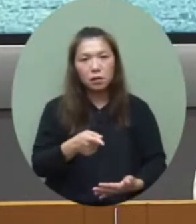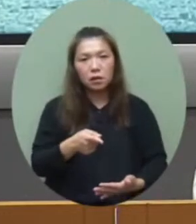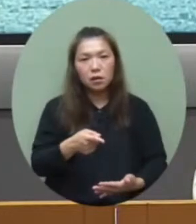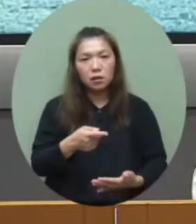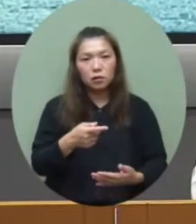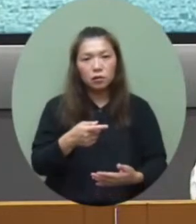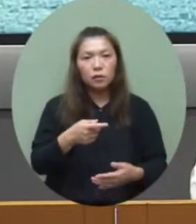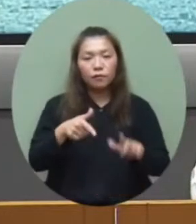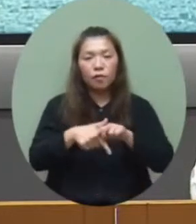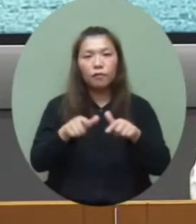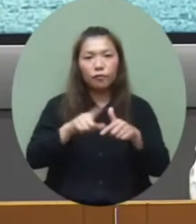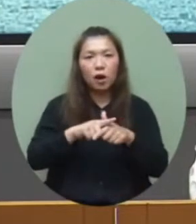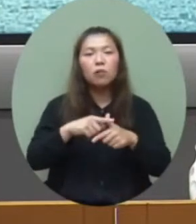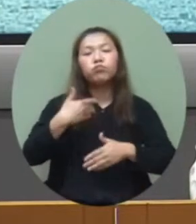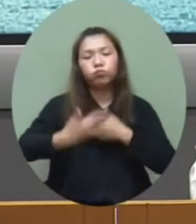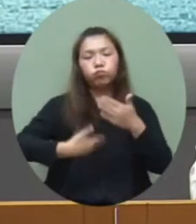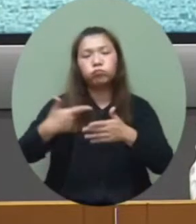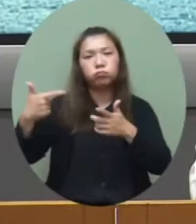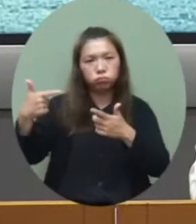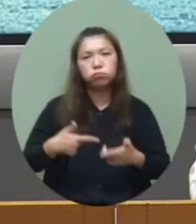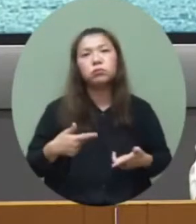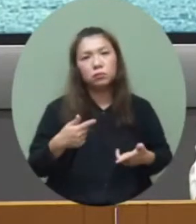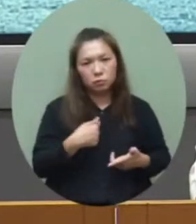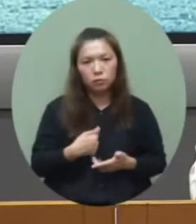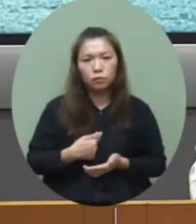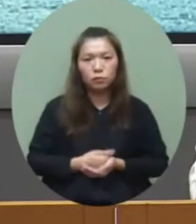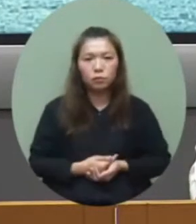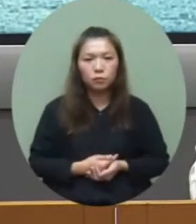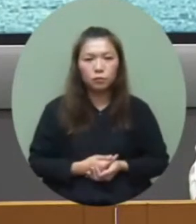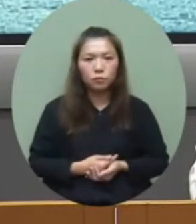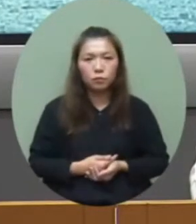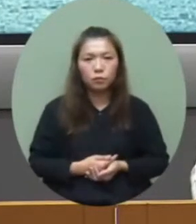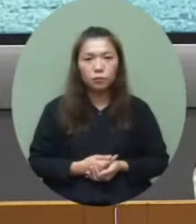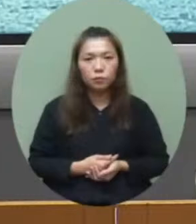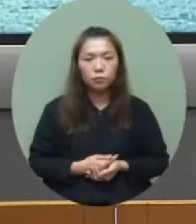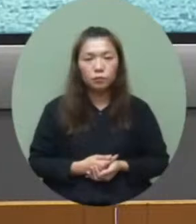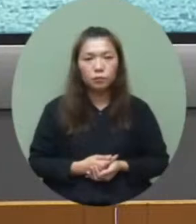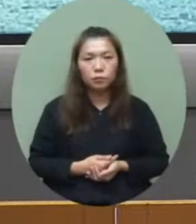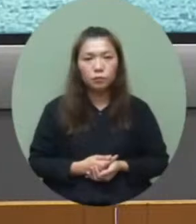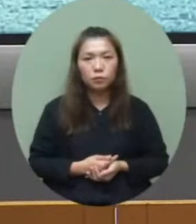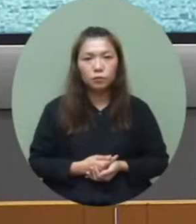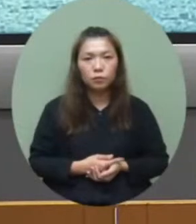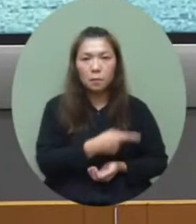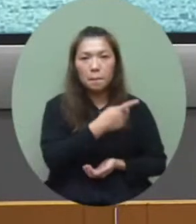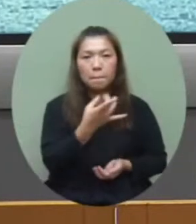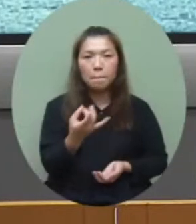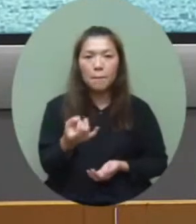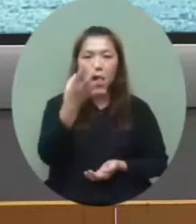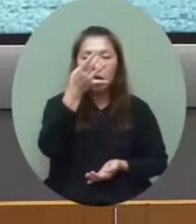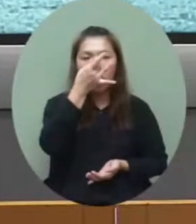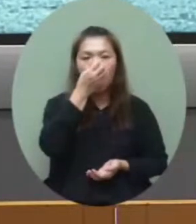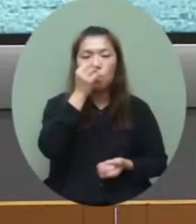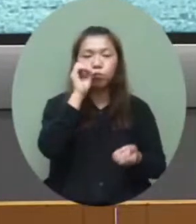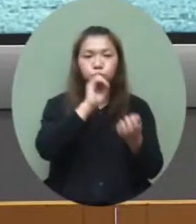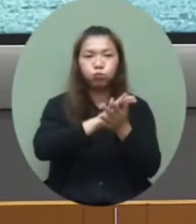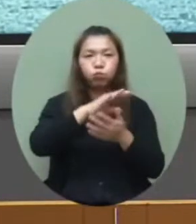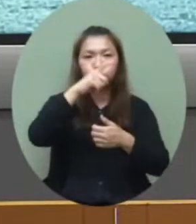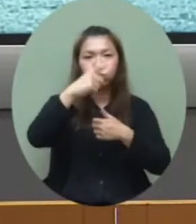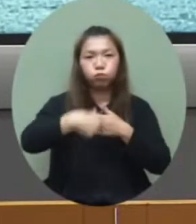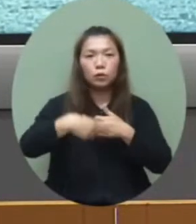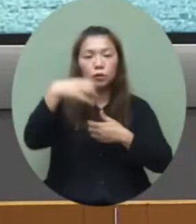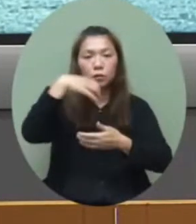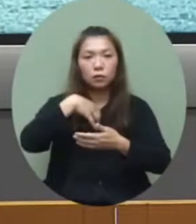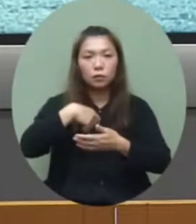the reinfection, for the local cases, locally acquired infection, most